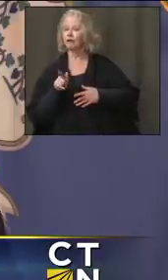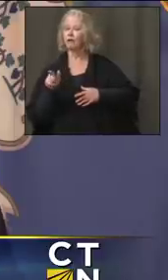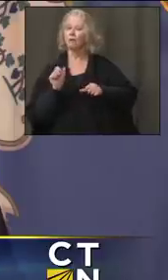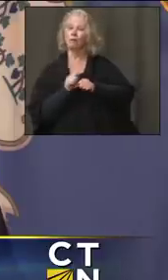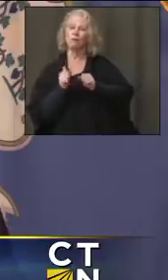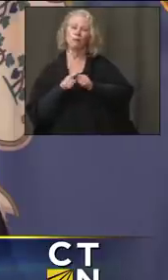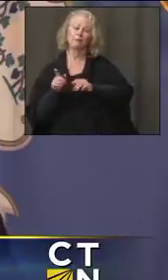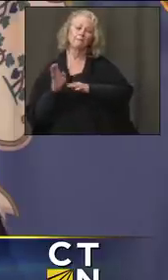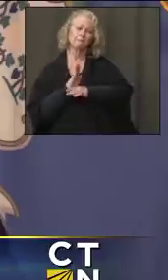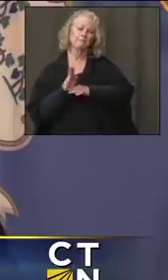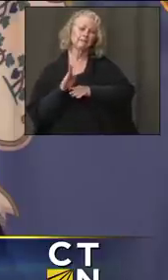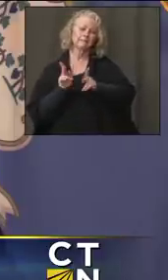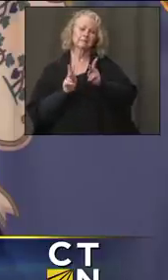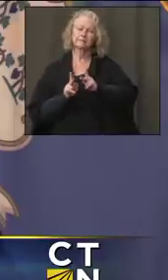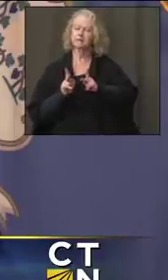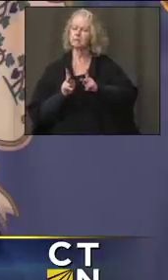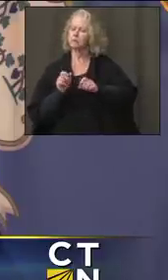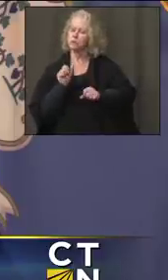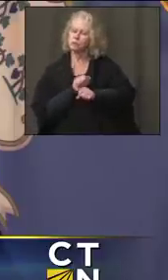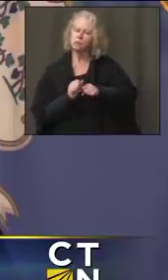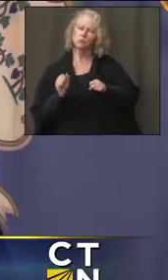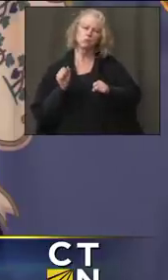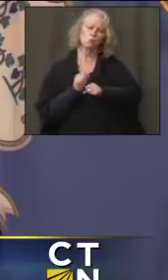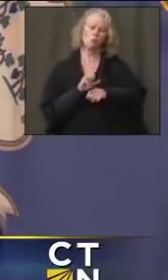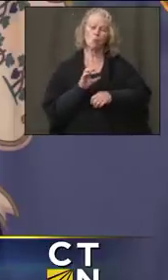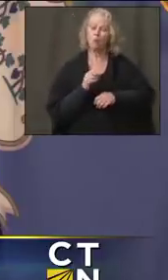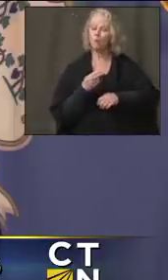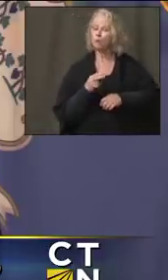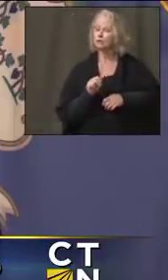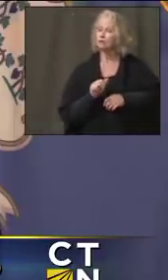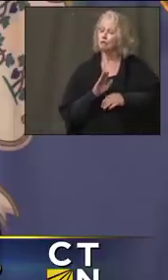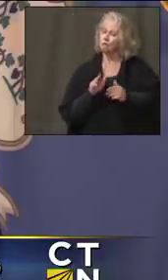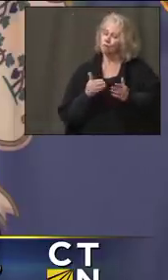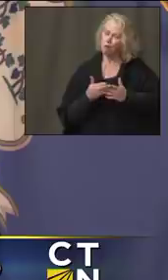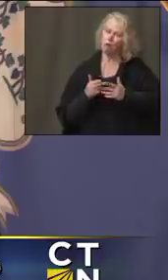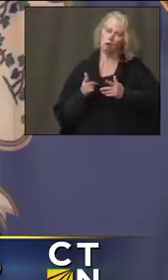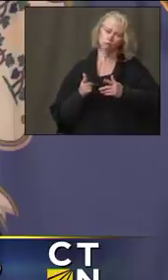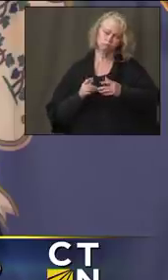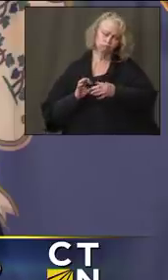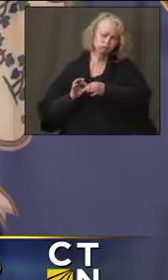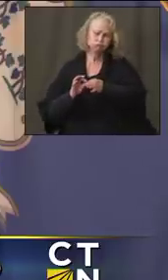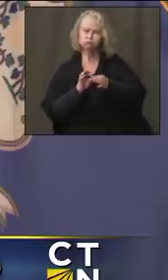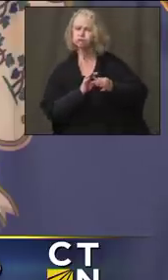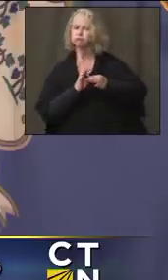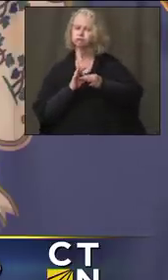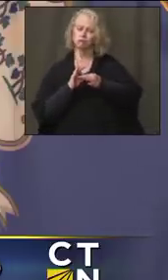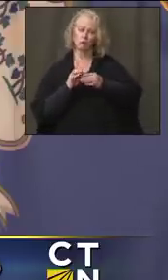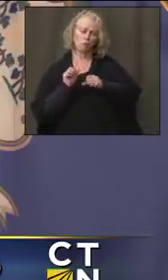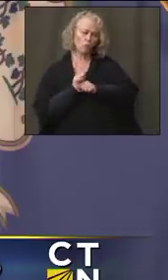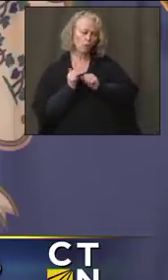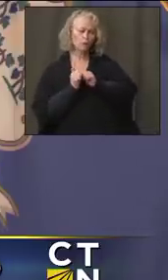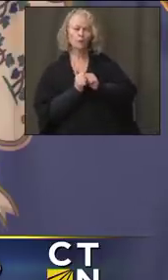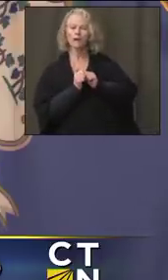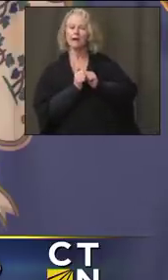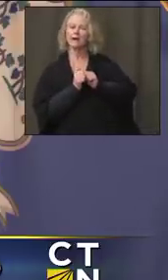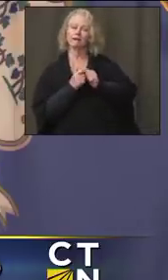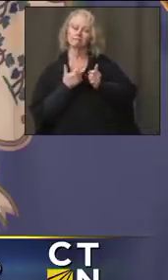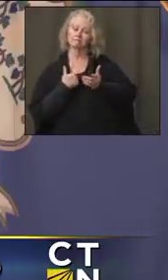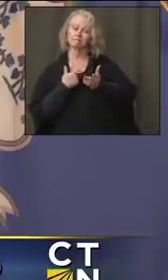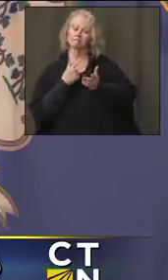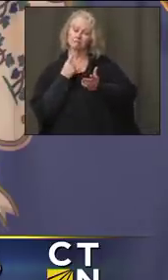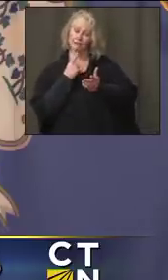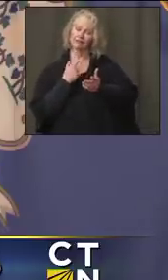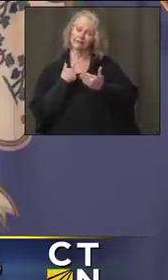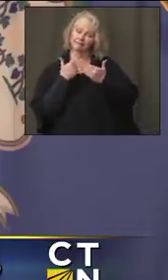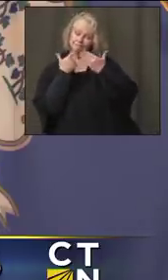that are taking the lead, labor, OSHA, all those coordinating that, making them work together. On behalf of the people of Connecticut,